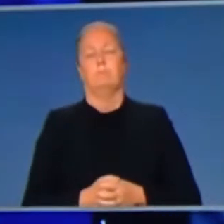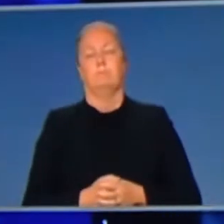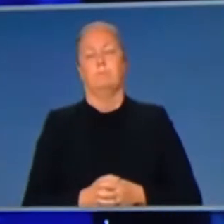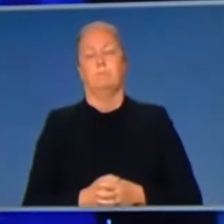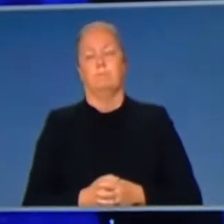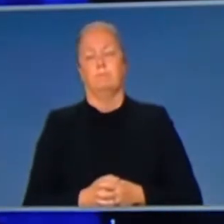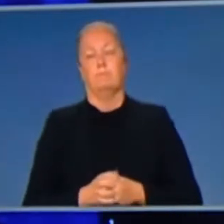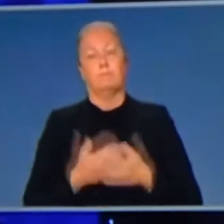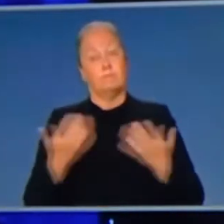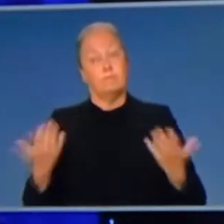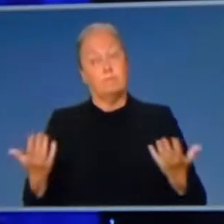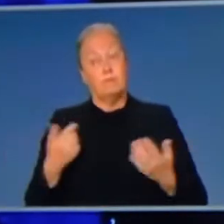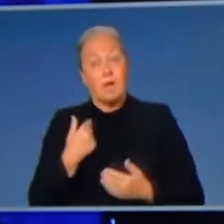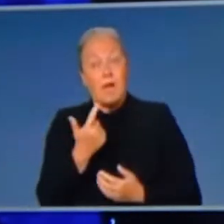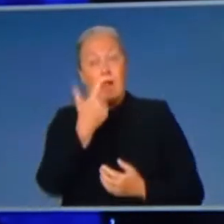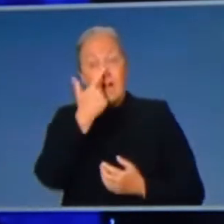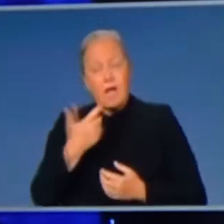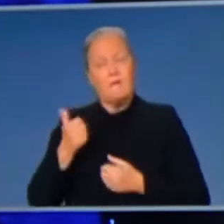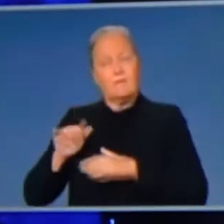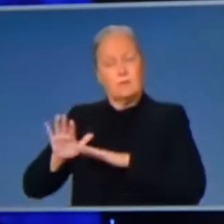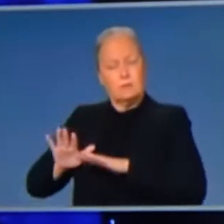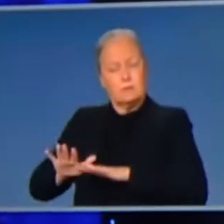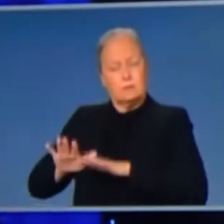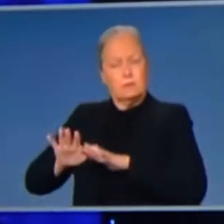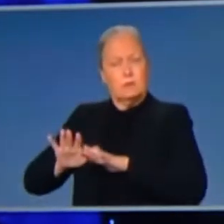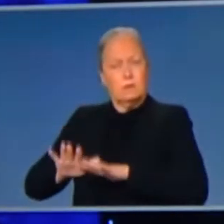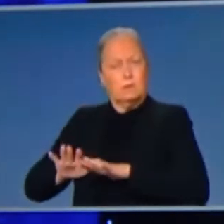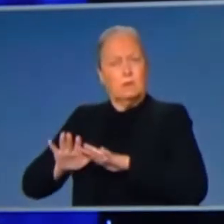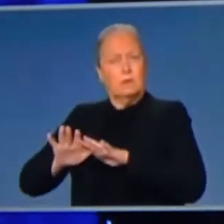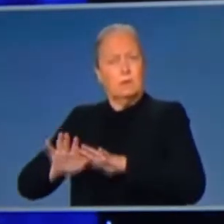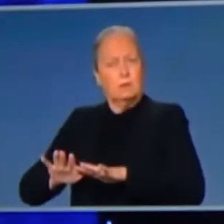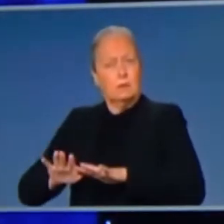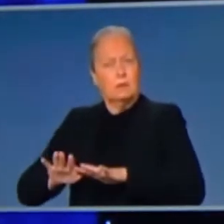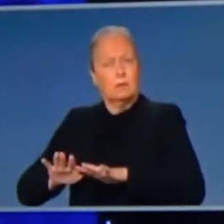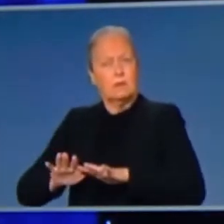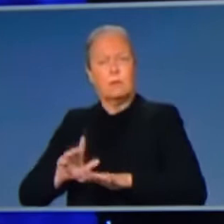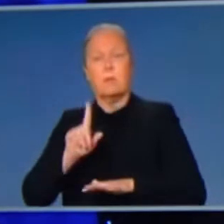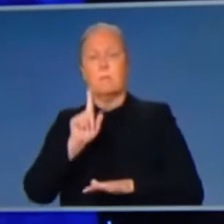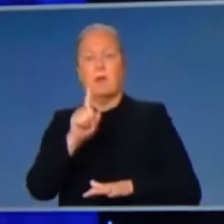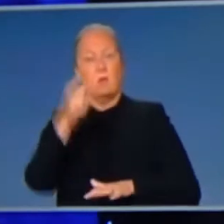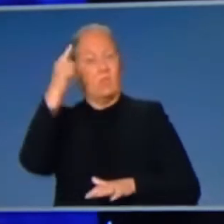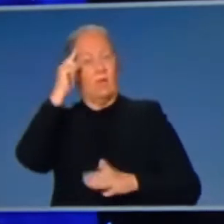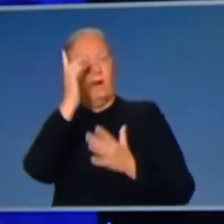but we cannot be complacent. We must keep the tension in the cord.